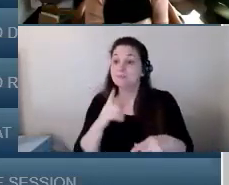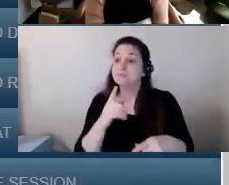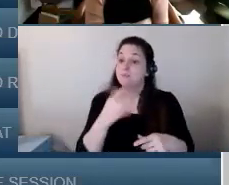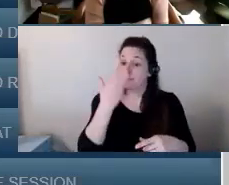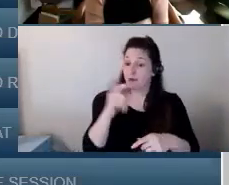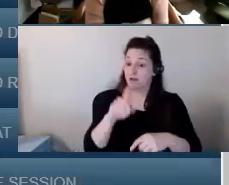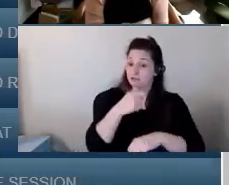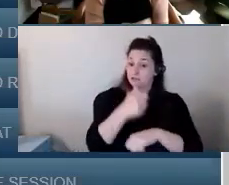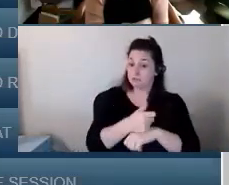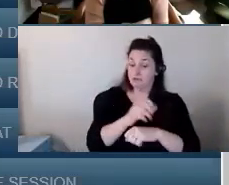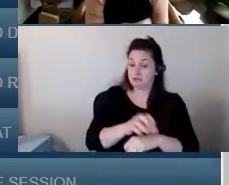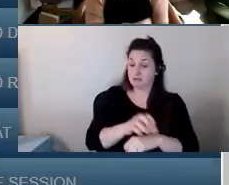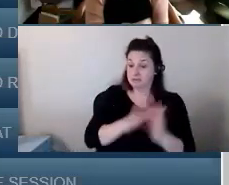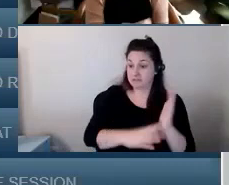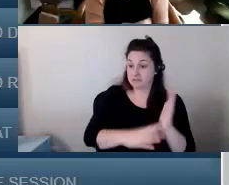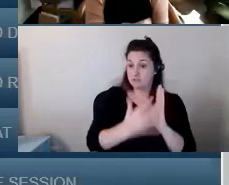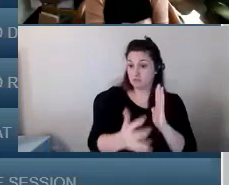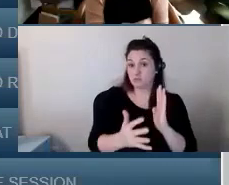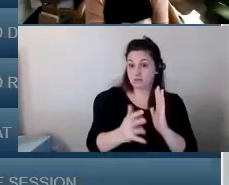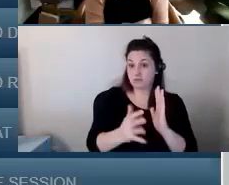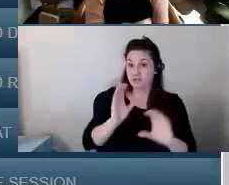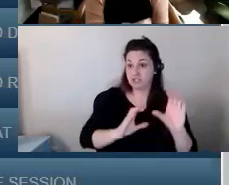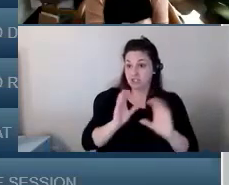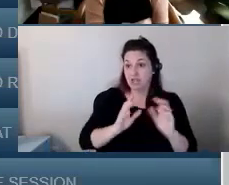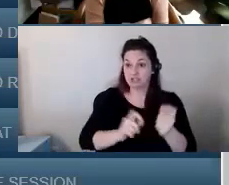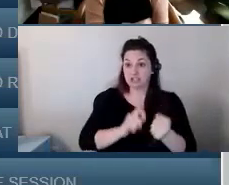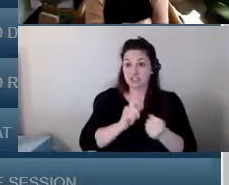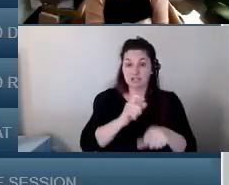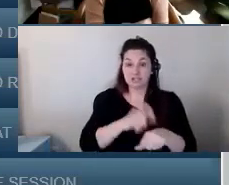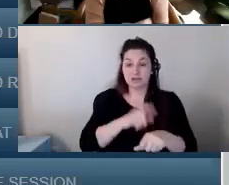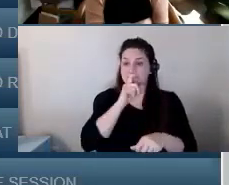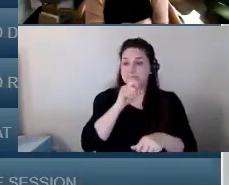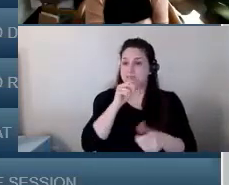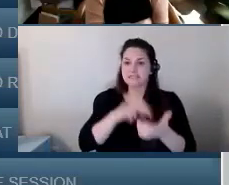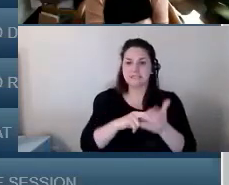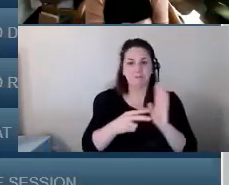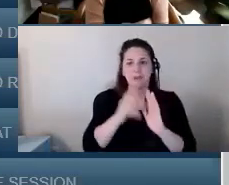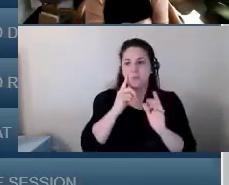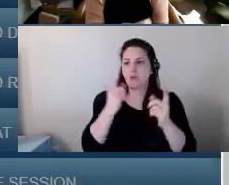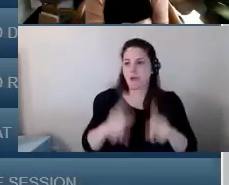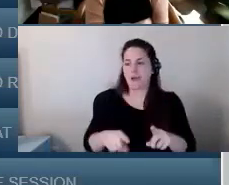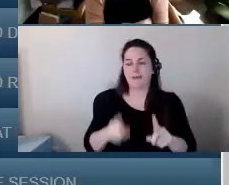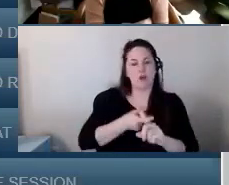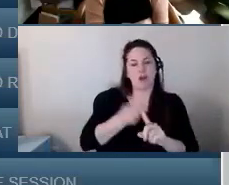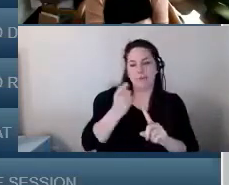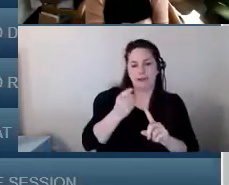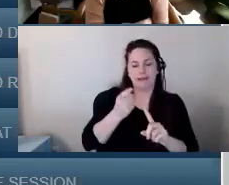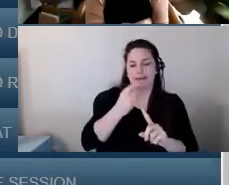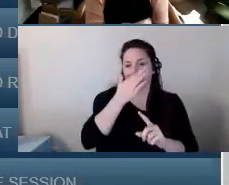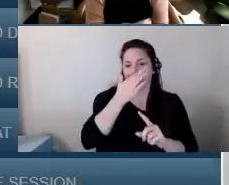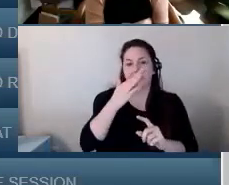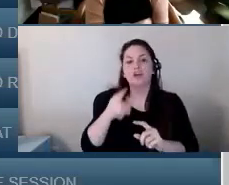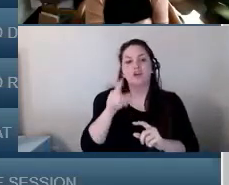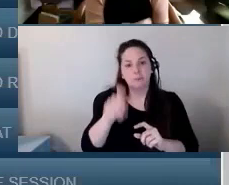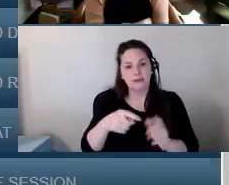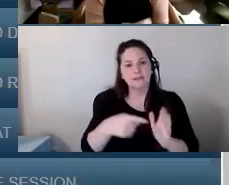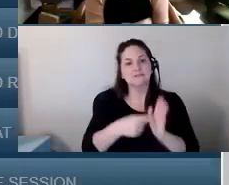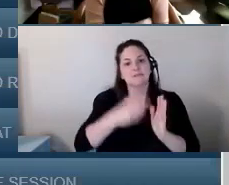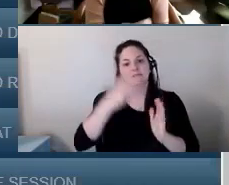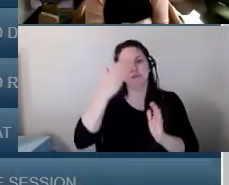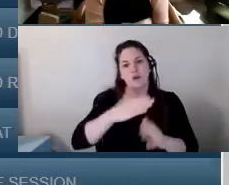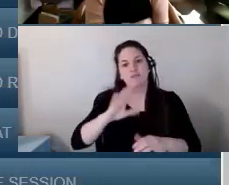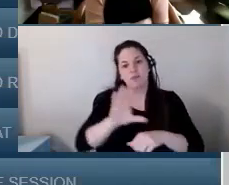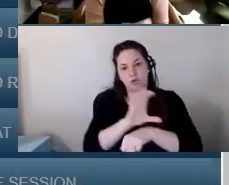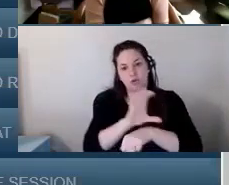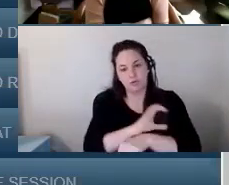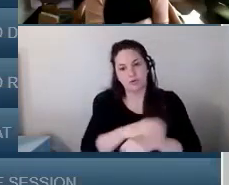for a certain time does not mean that things will happen automatically. You need to be in front of your computer and you